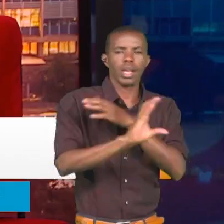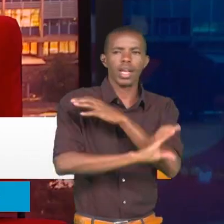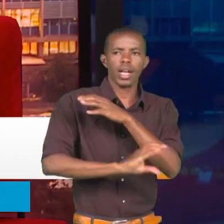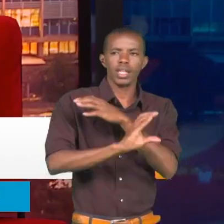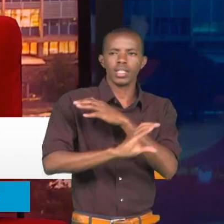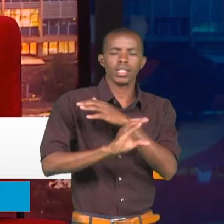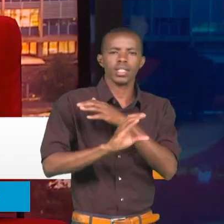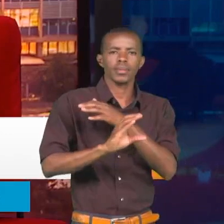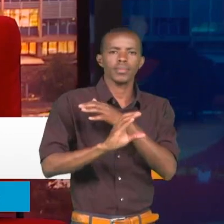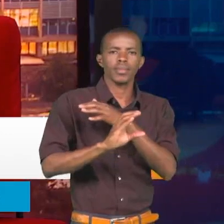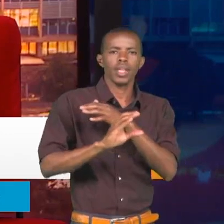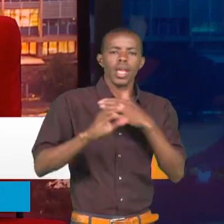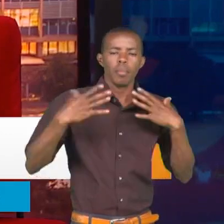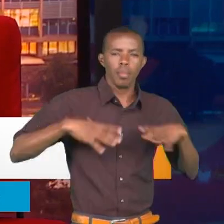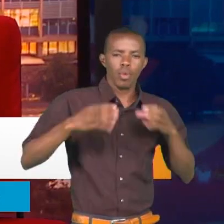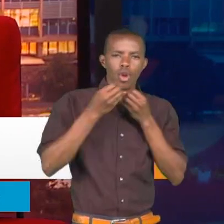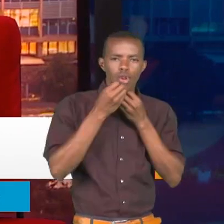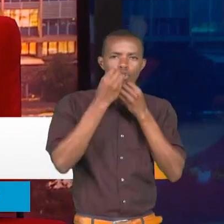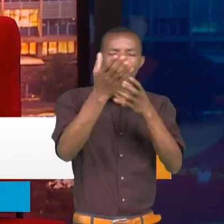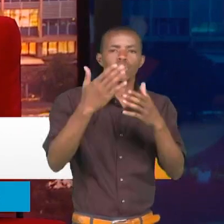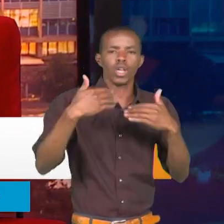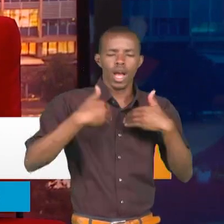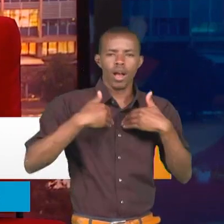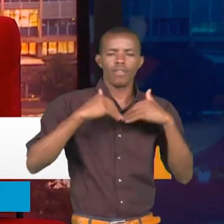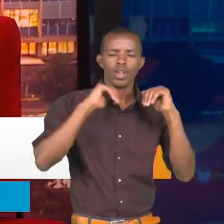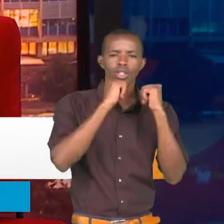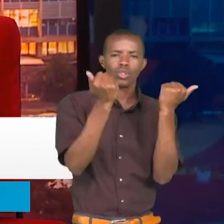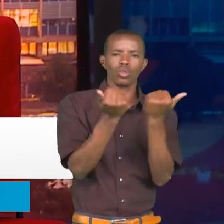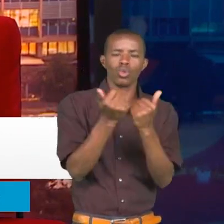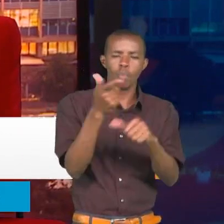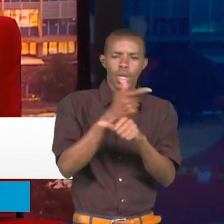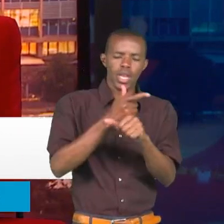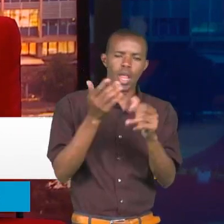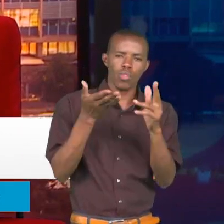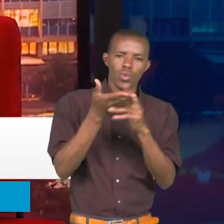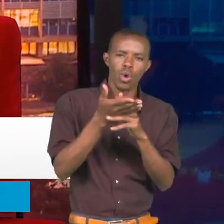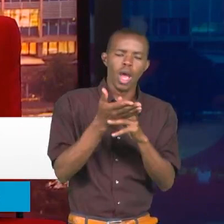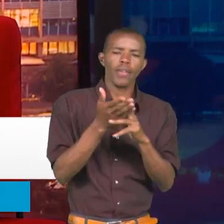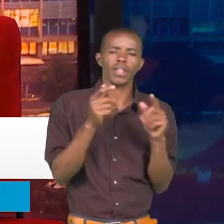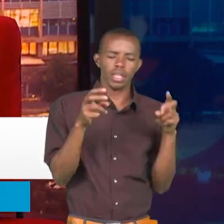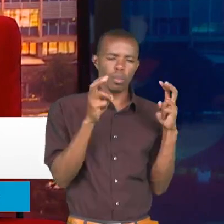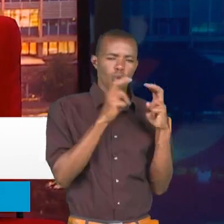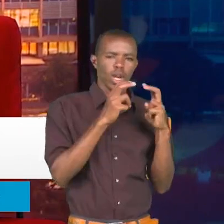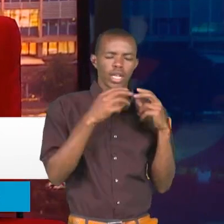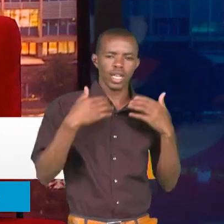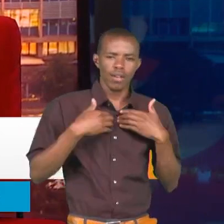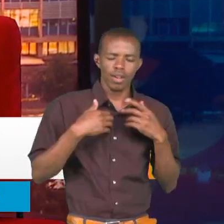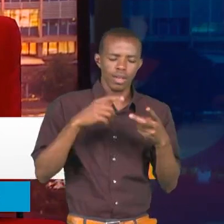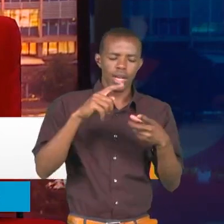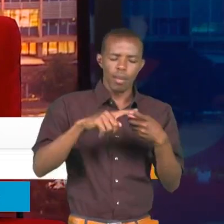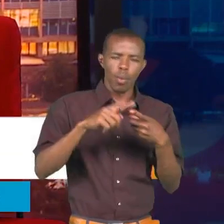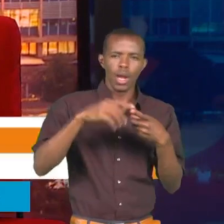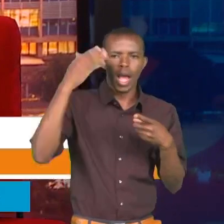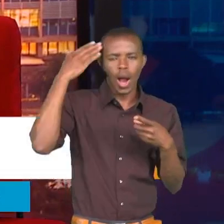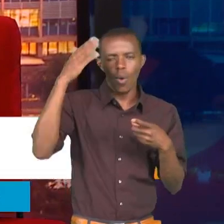to reach like people with information through social media and one-on-one contacts. Mm-hmm. So I think the problem has been awareness that mm-hmm.